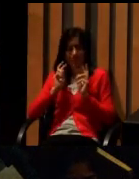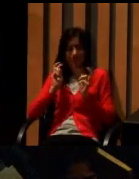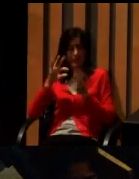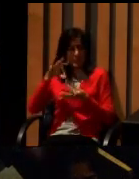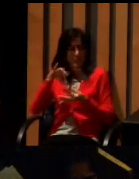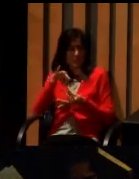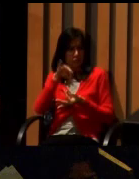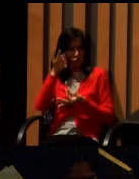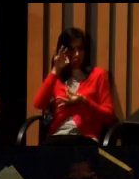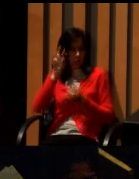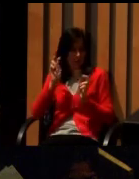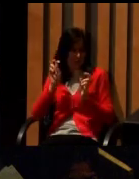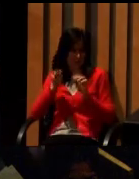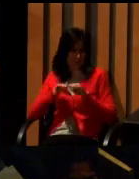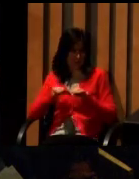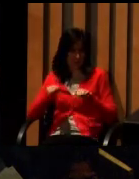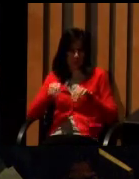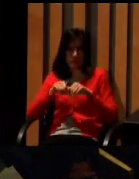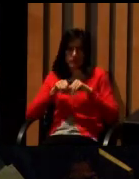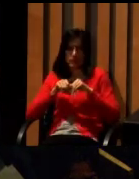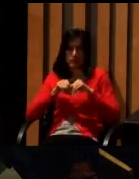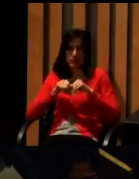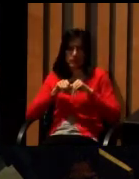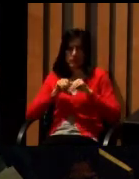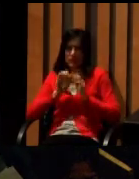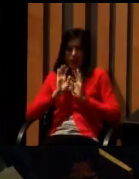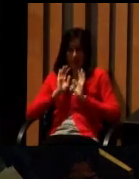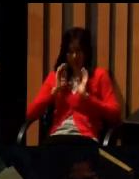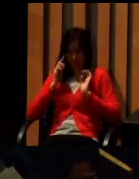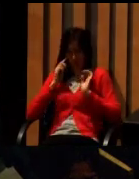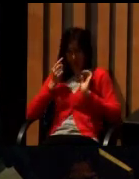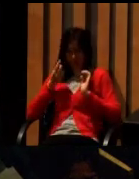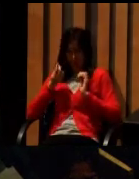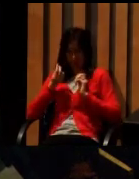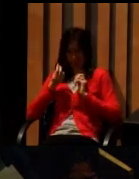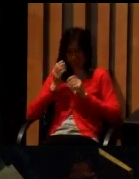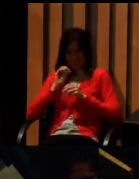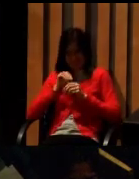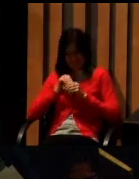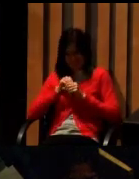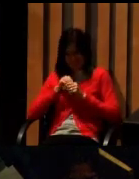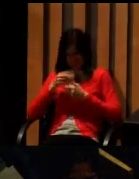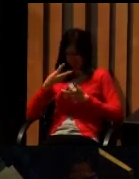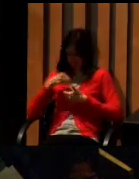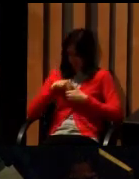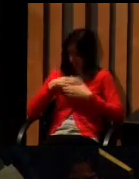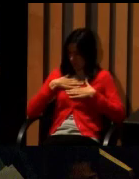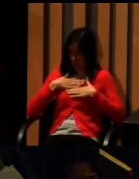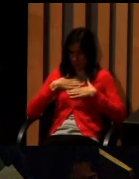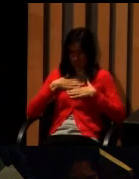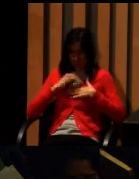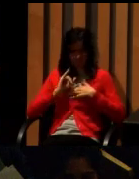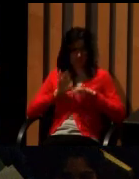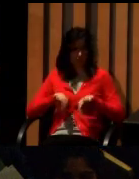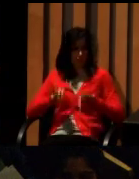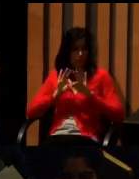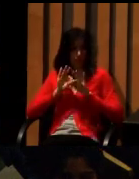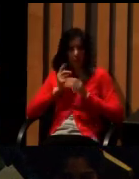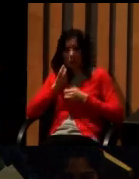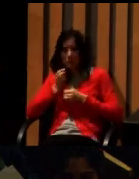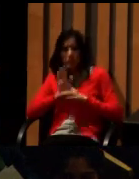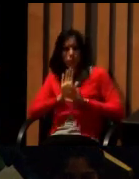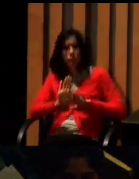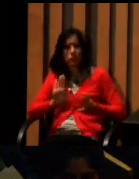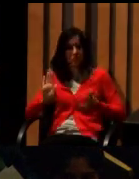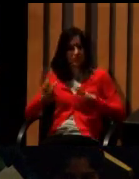level, because it's what's inside you that really means more than anything else. And I'll tell you this.